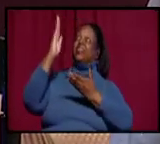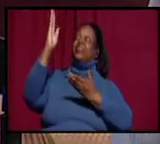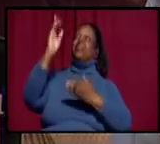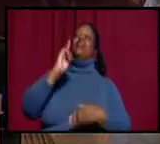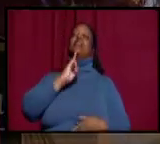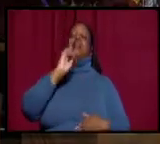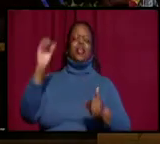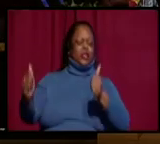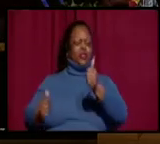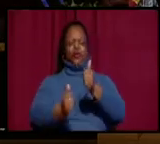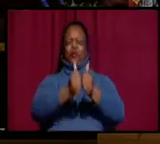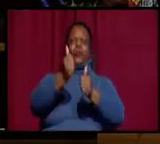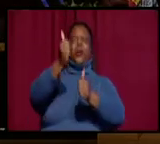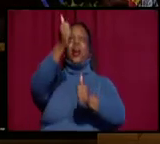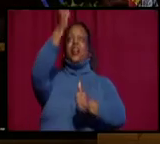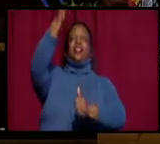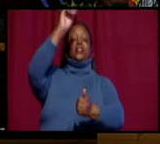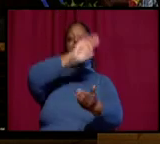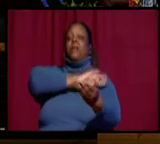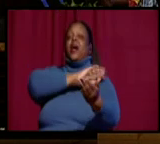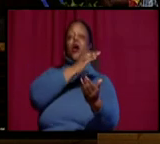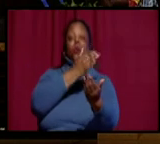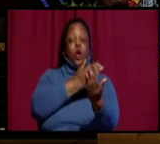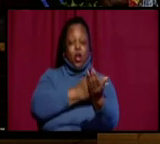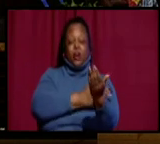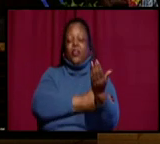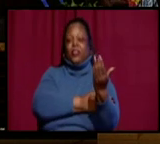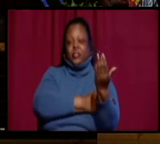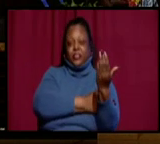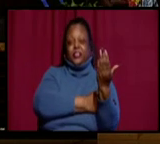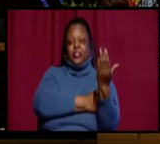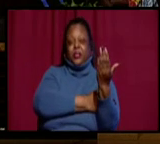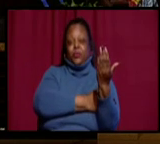is the greatest power,